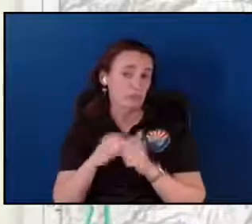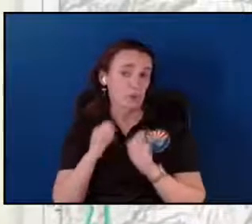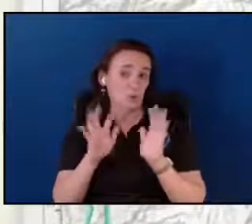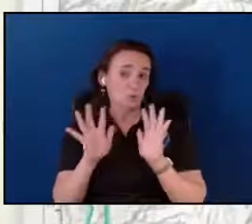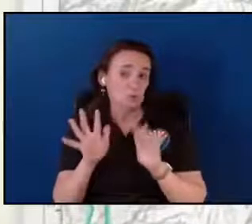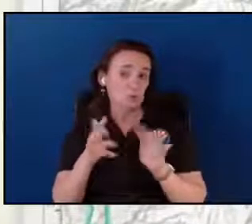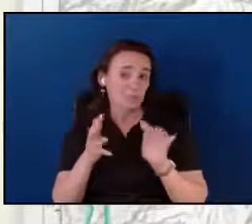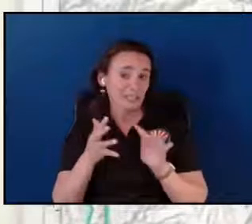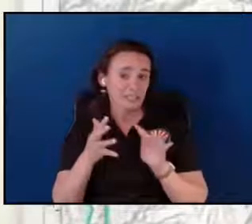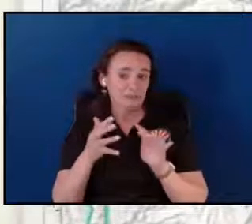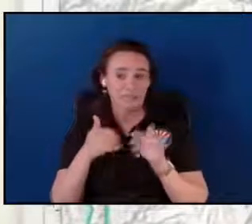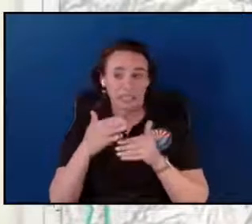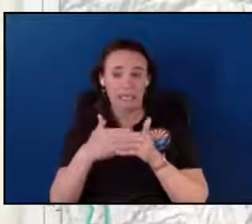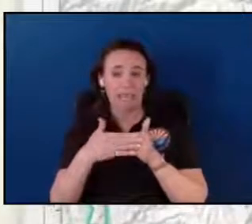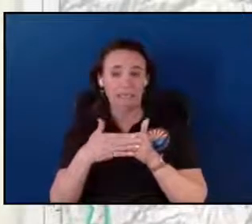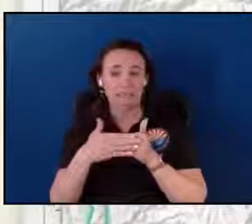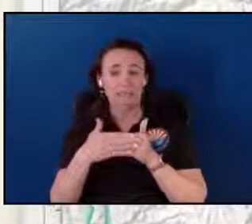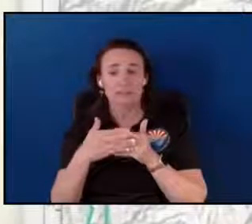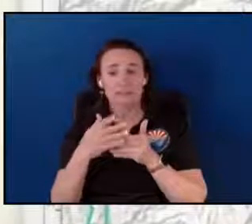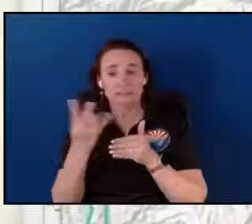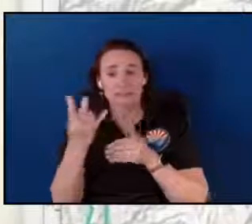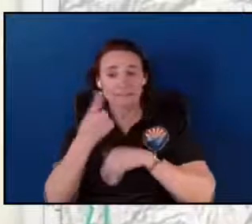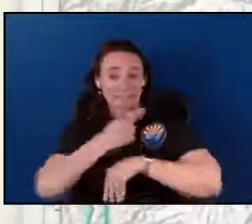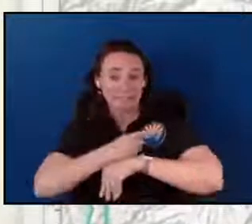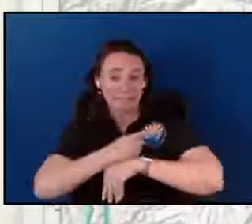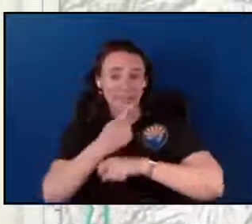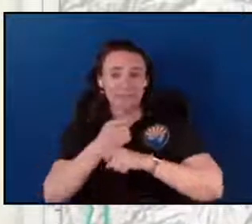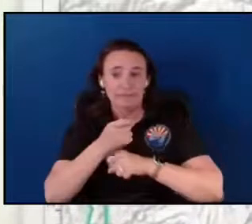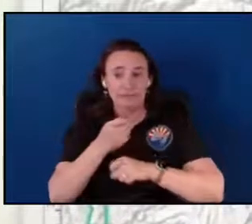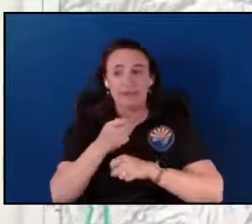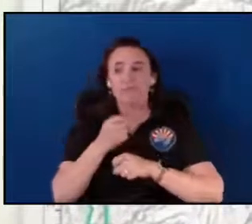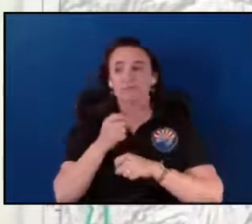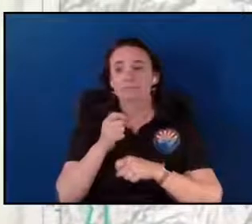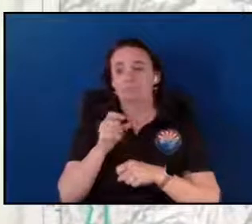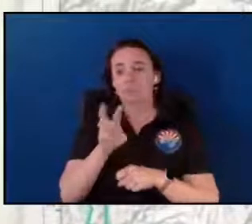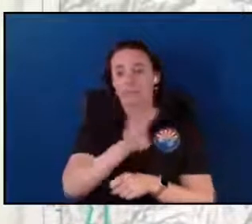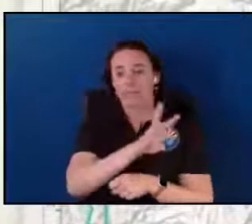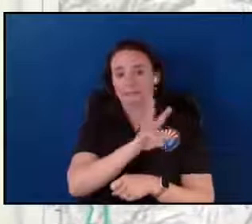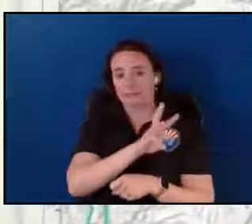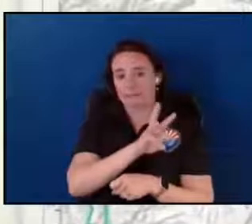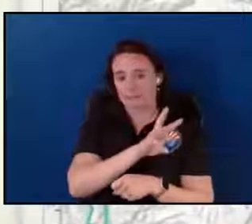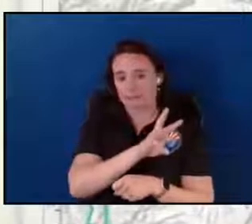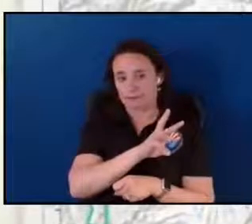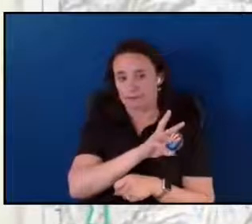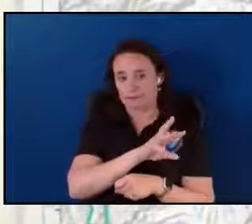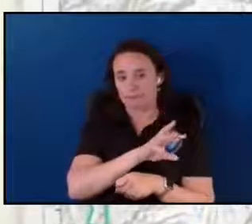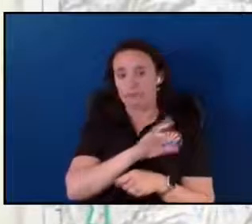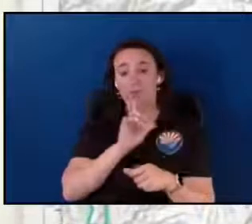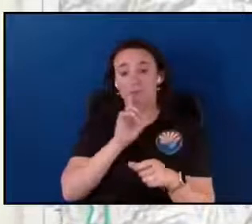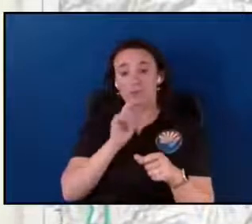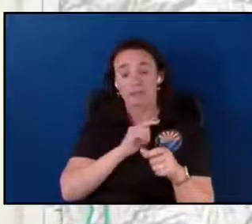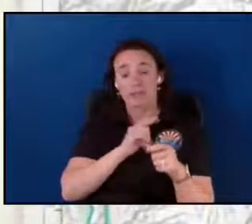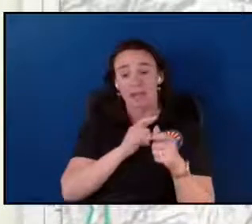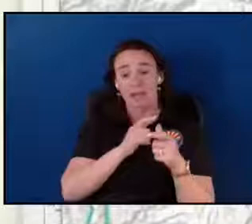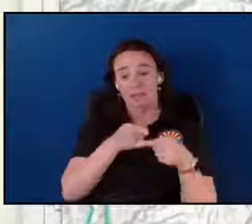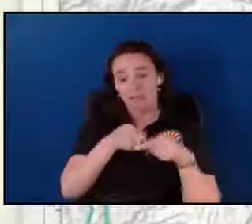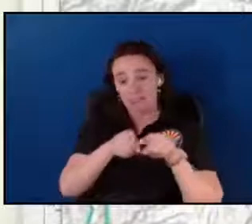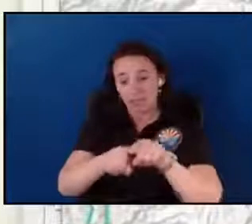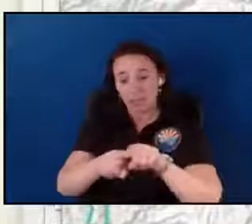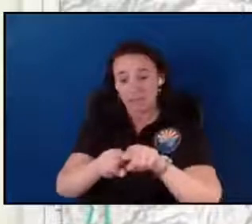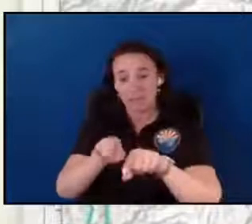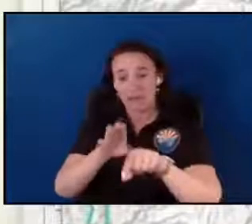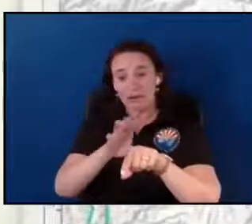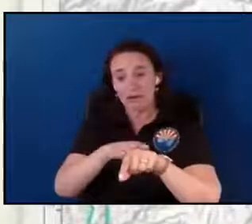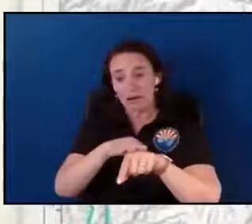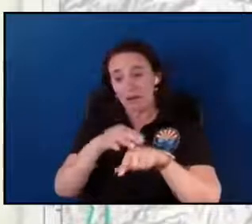west. So with this alignment that we have currently on our edge, it's came over the